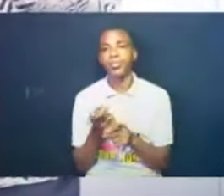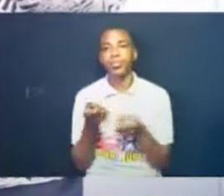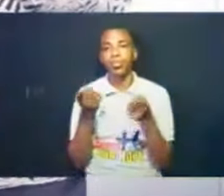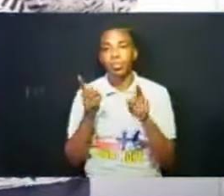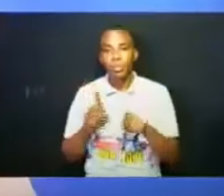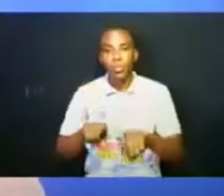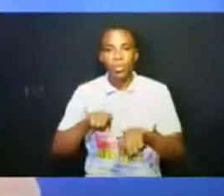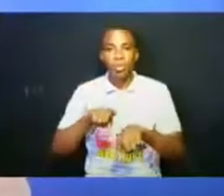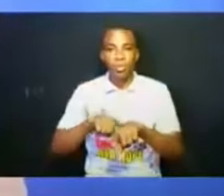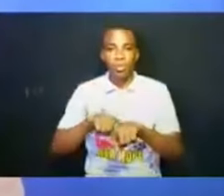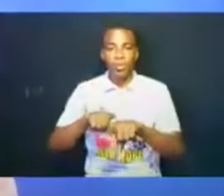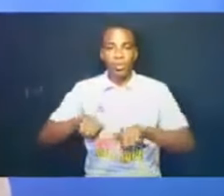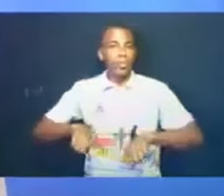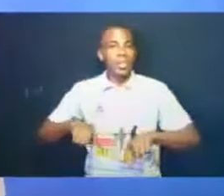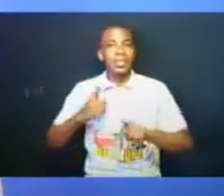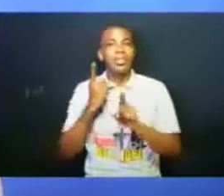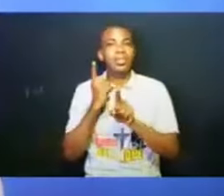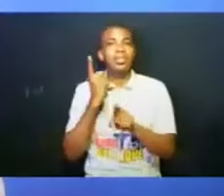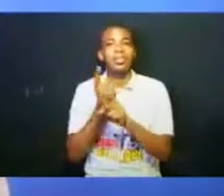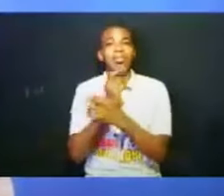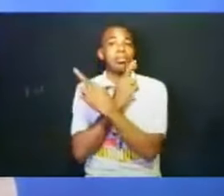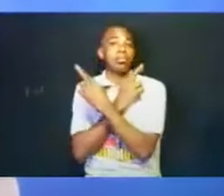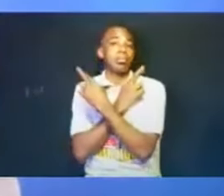and I was in this pastor's house. And